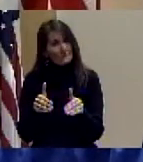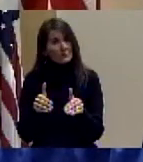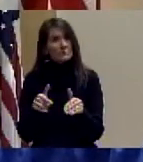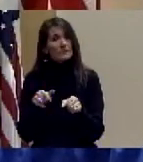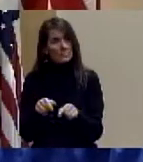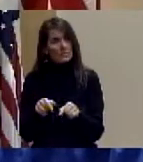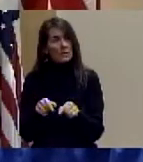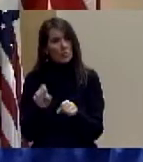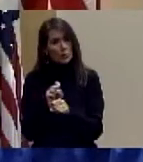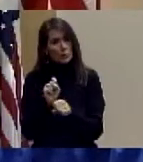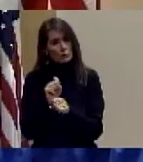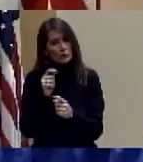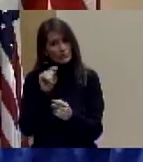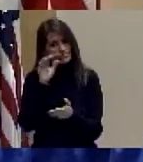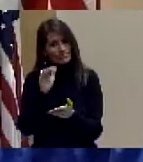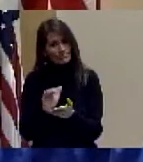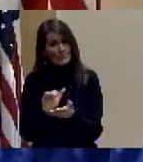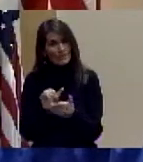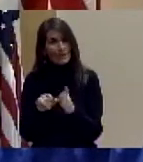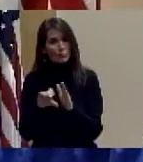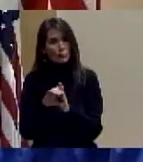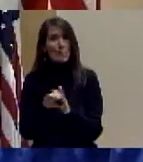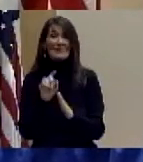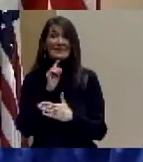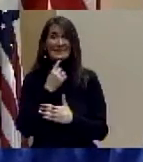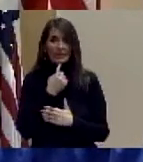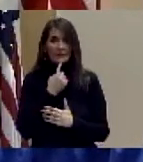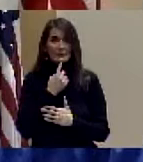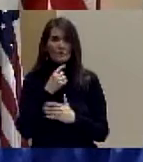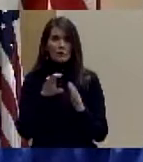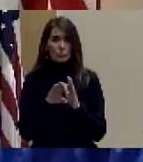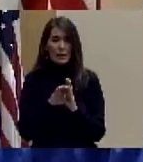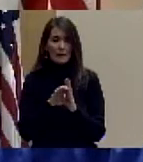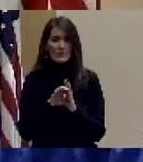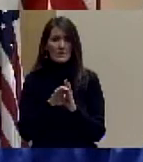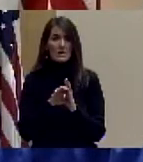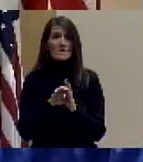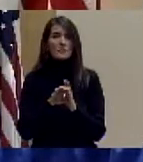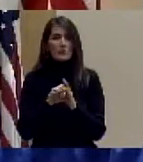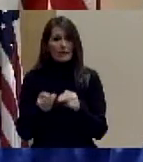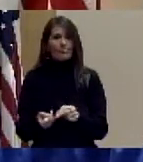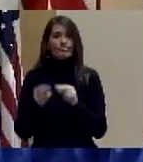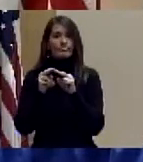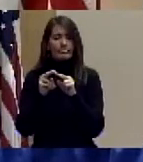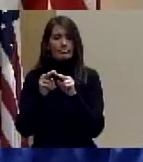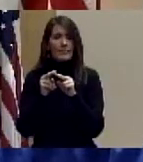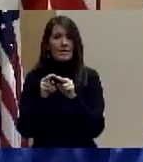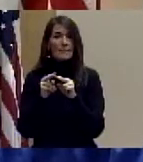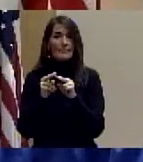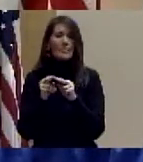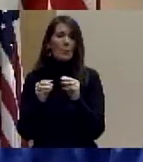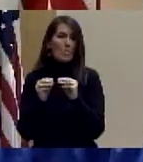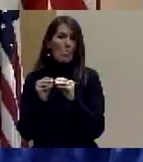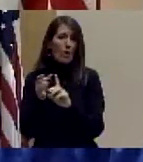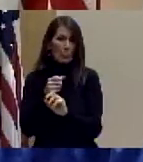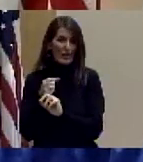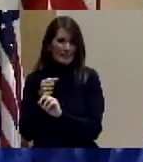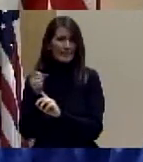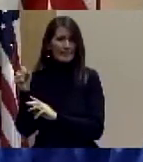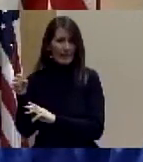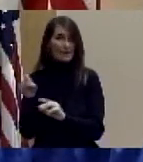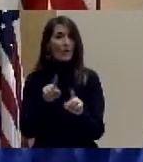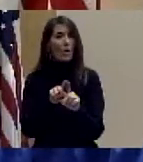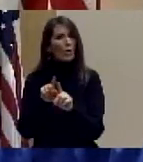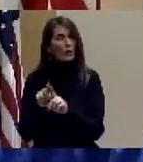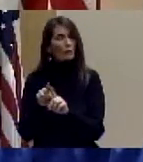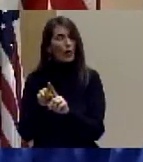it is a serious crime, leads to significantly enhanced numbers of arrests, but it also